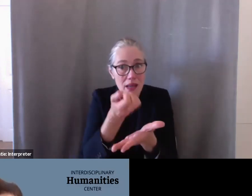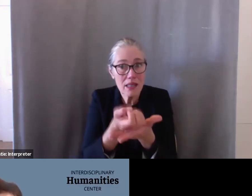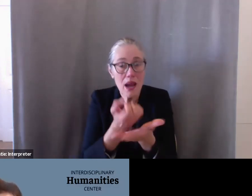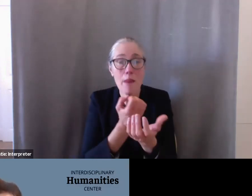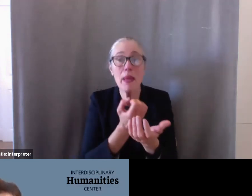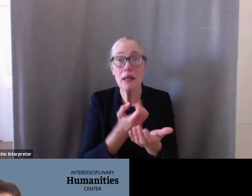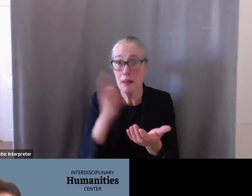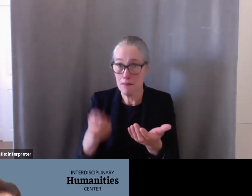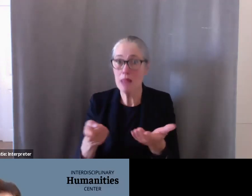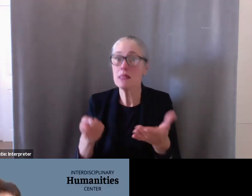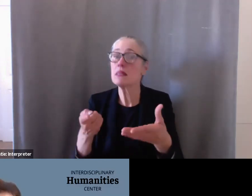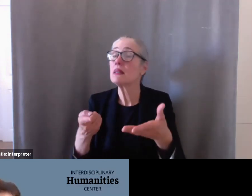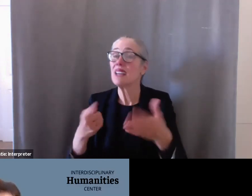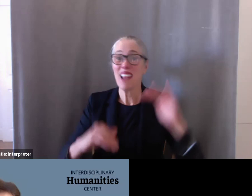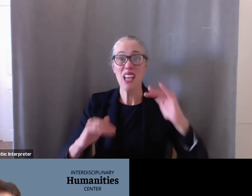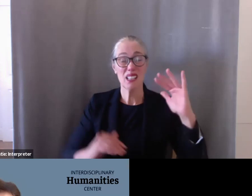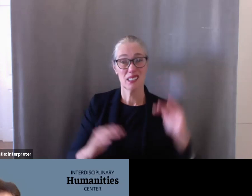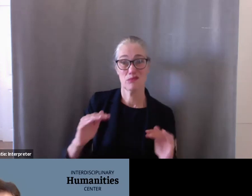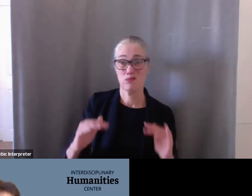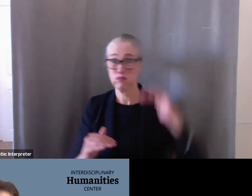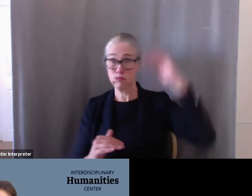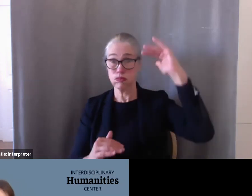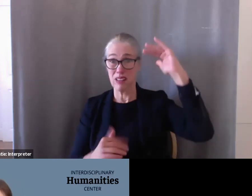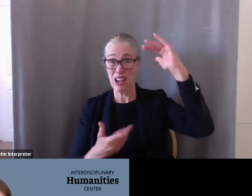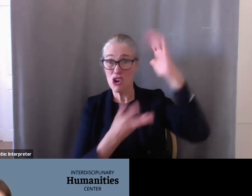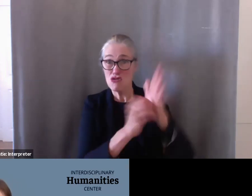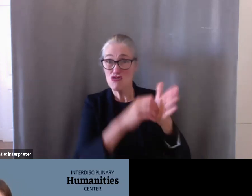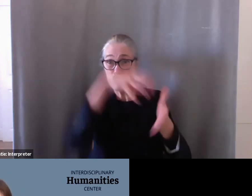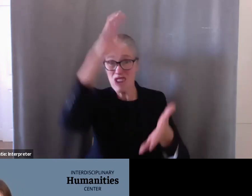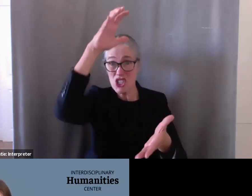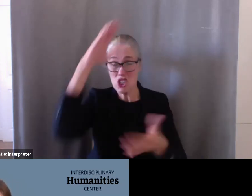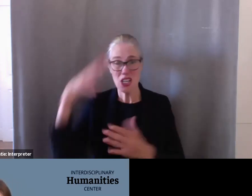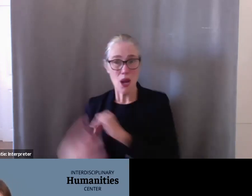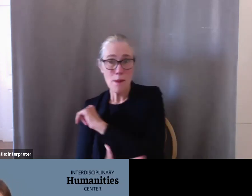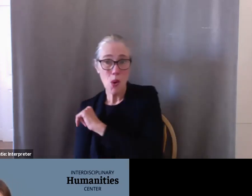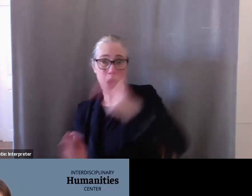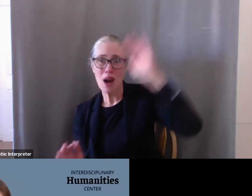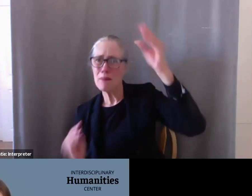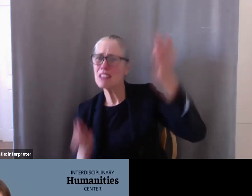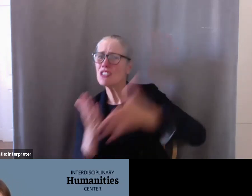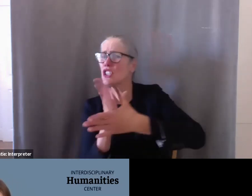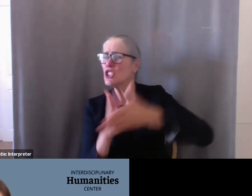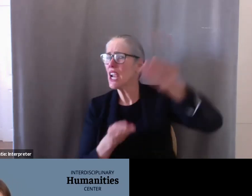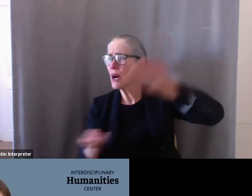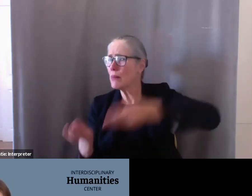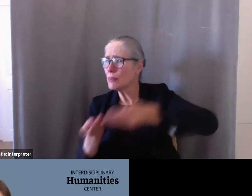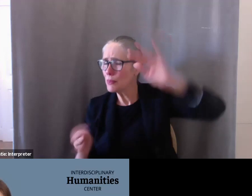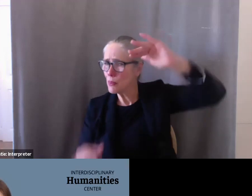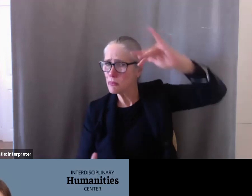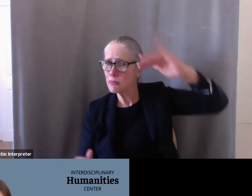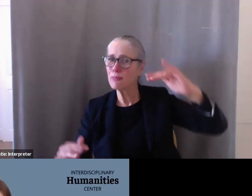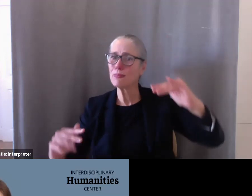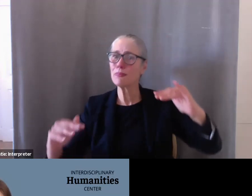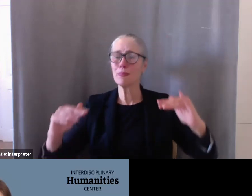concluding slide, the power and crucial impact of the pen of story